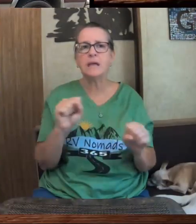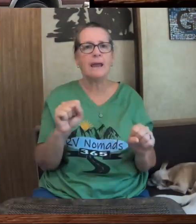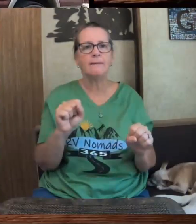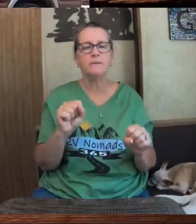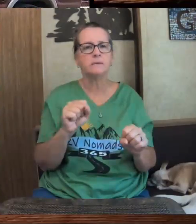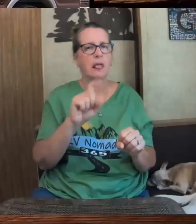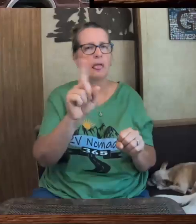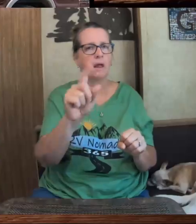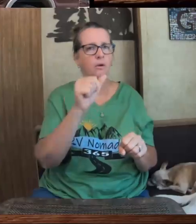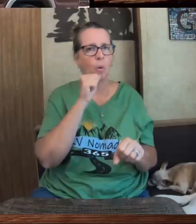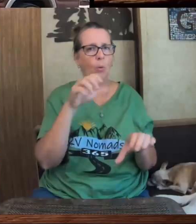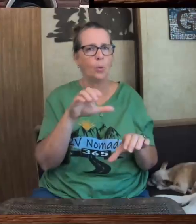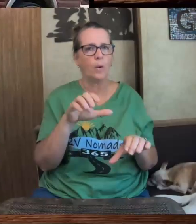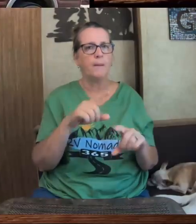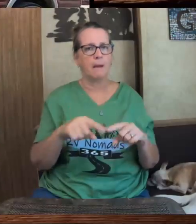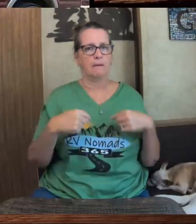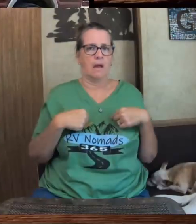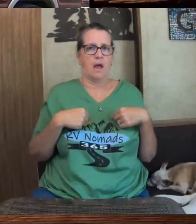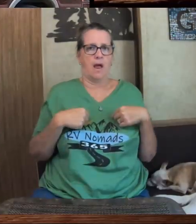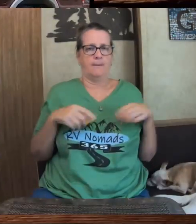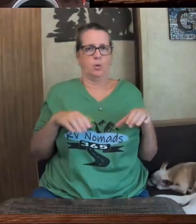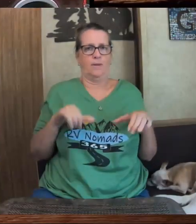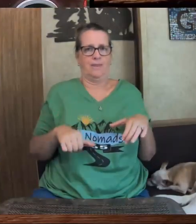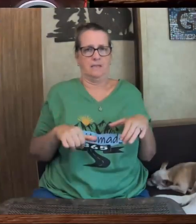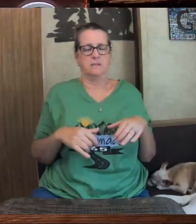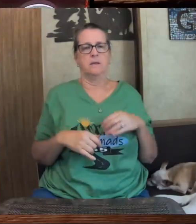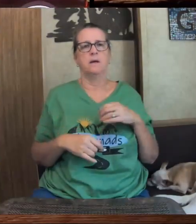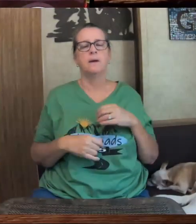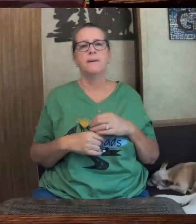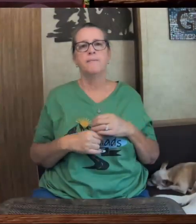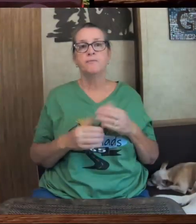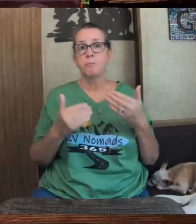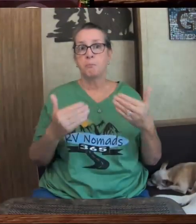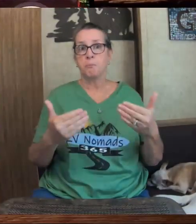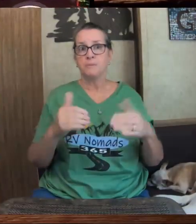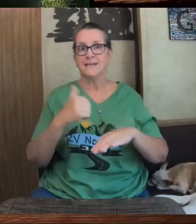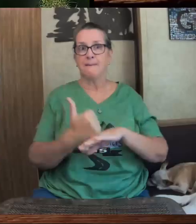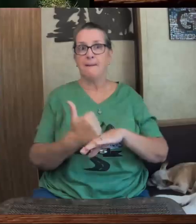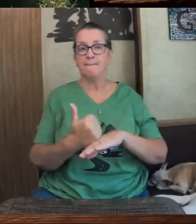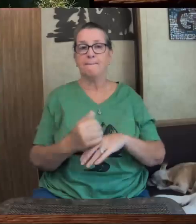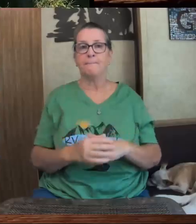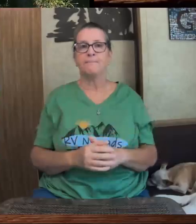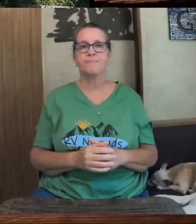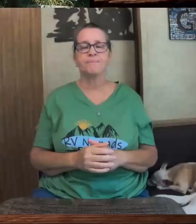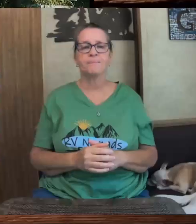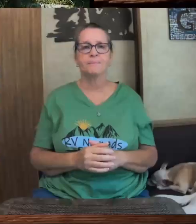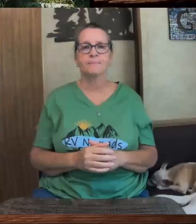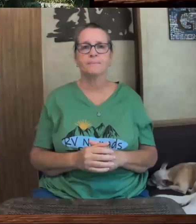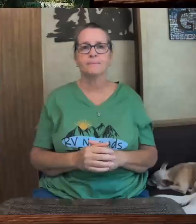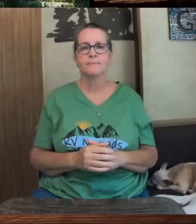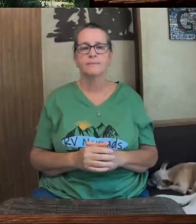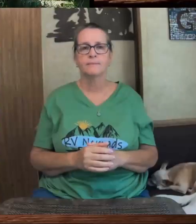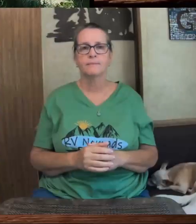safe. You shouldn't do it, but that's how I'm doing it. And let's put in some shelves.